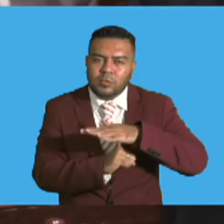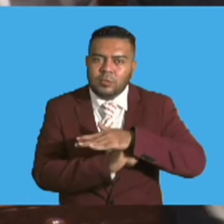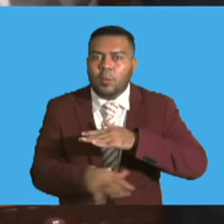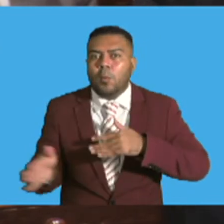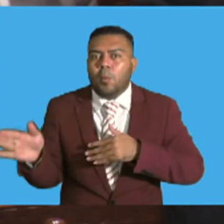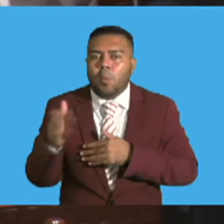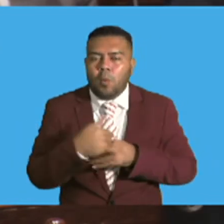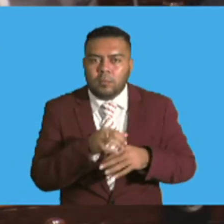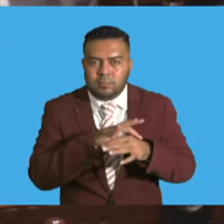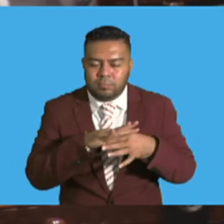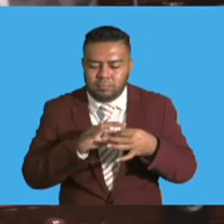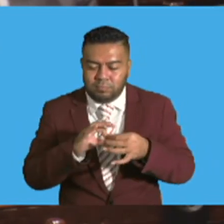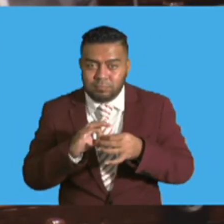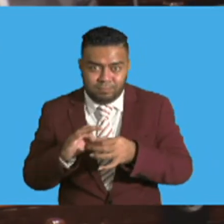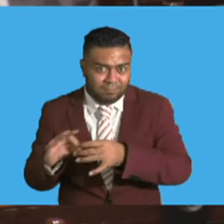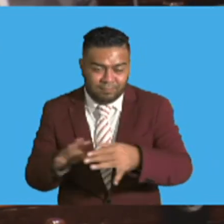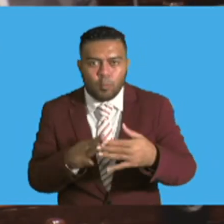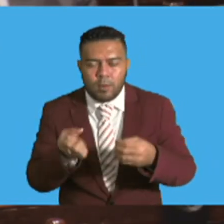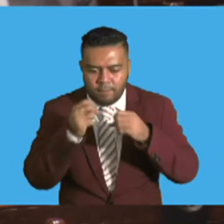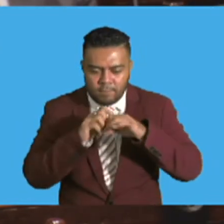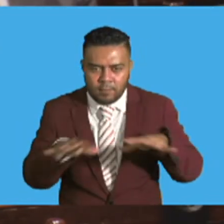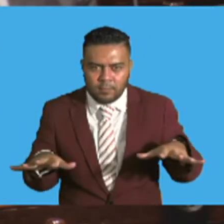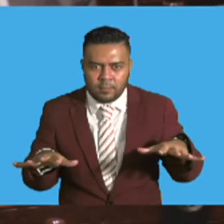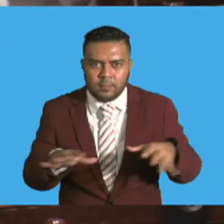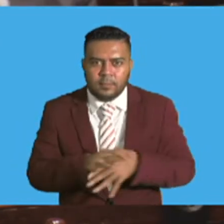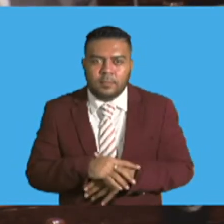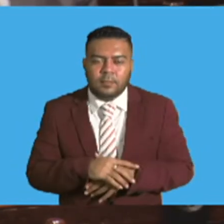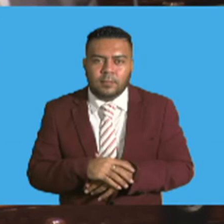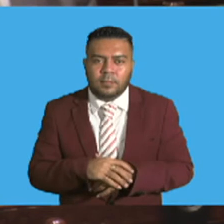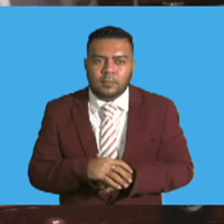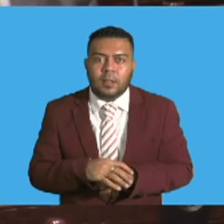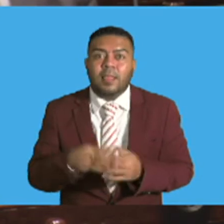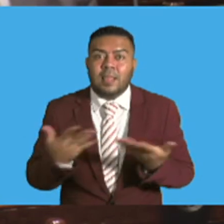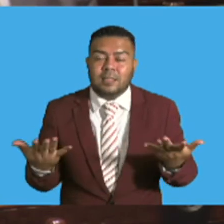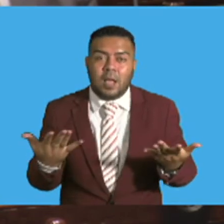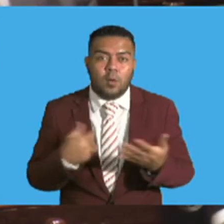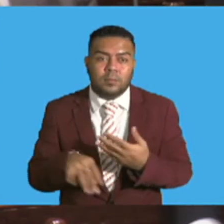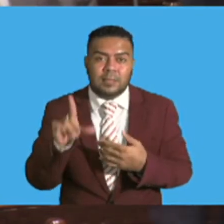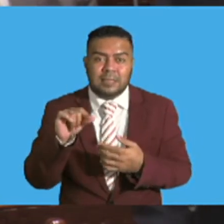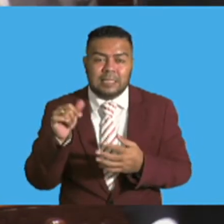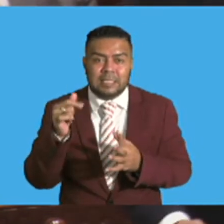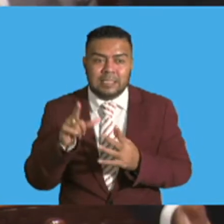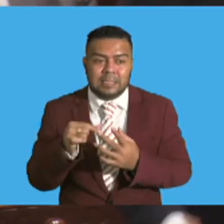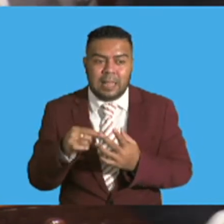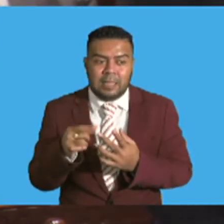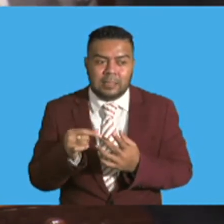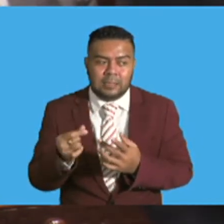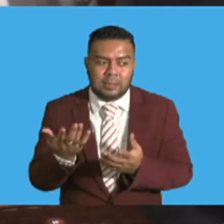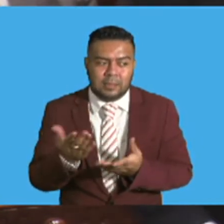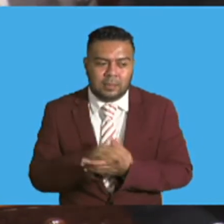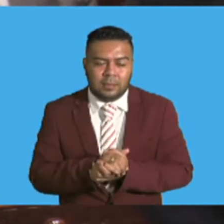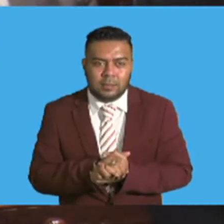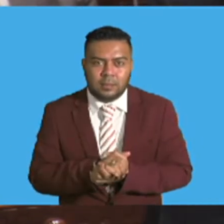chain will be affected. So everybody's views will come through these people. And that's how it's been selected, Mr. Speaker. So I'd like to thank all these